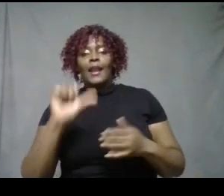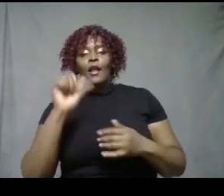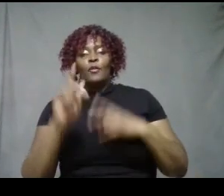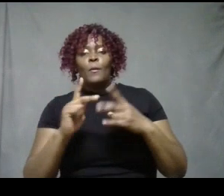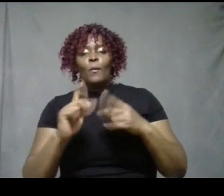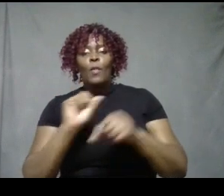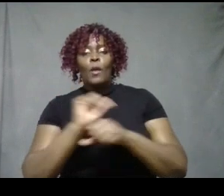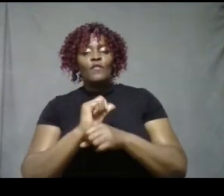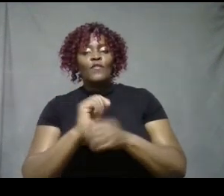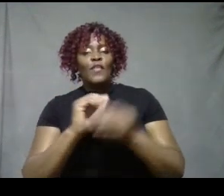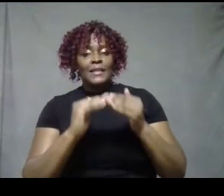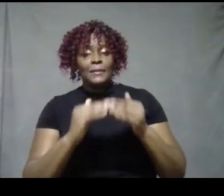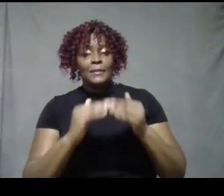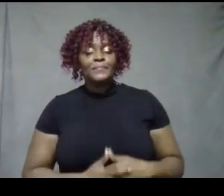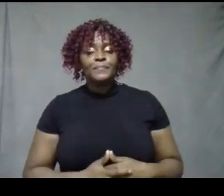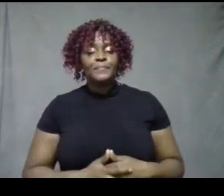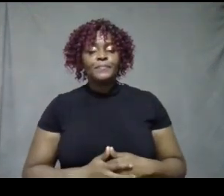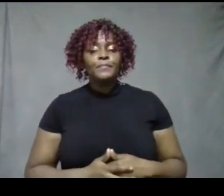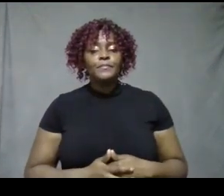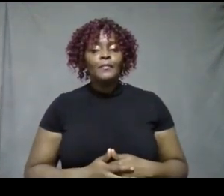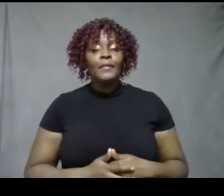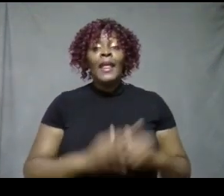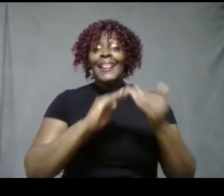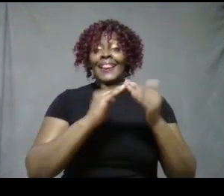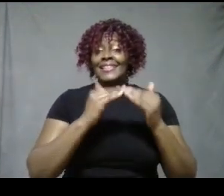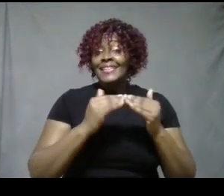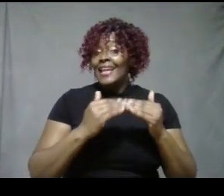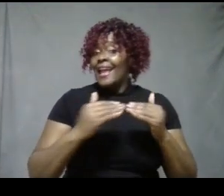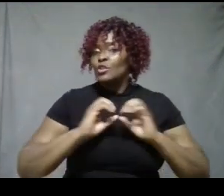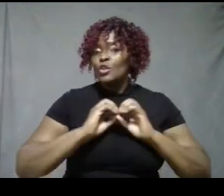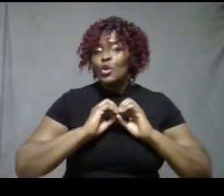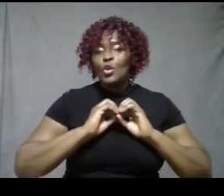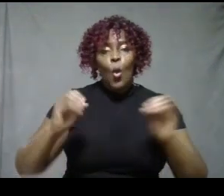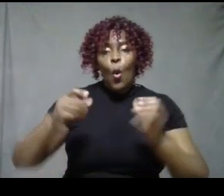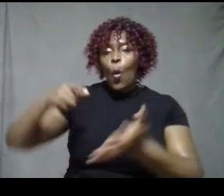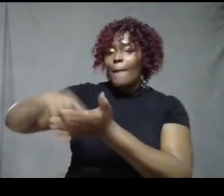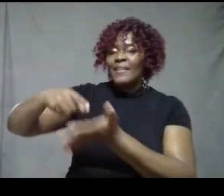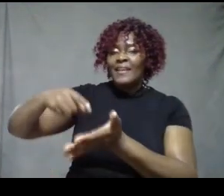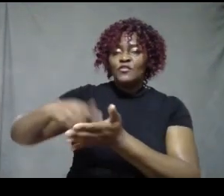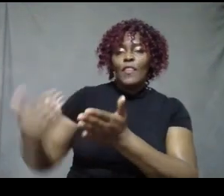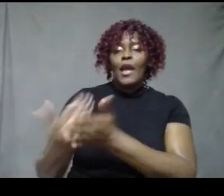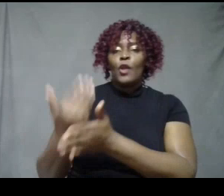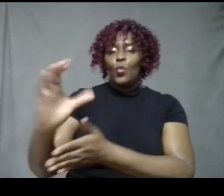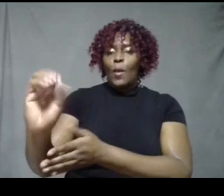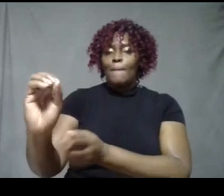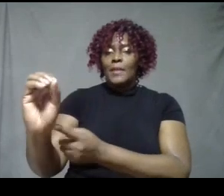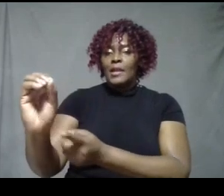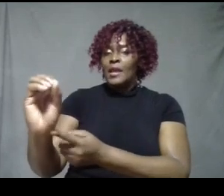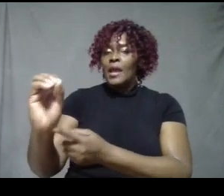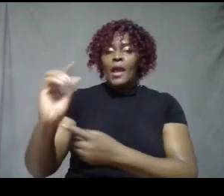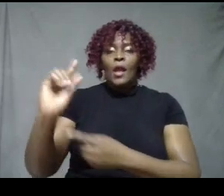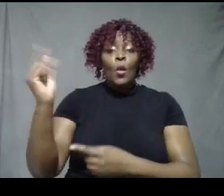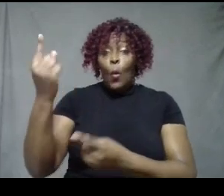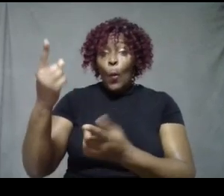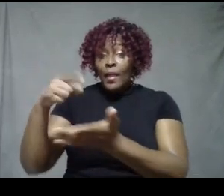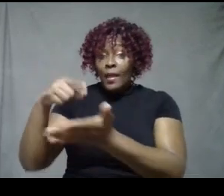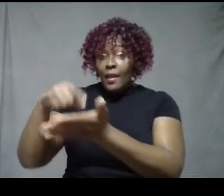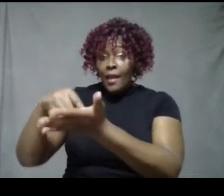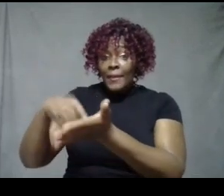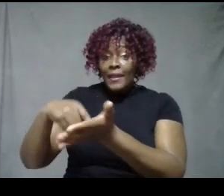The city has no obligations to the new developer. Those obligations will only come at